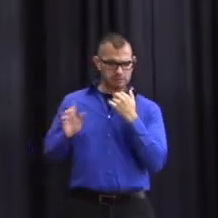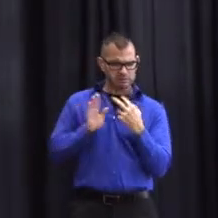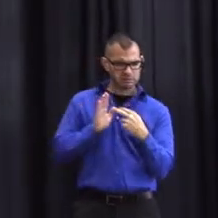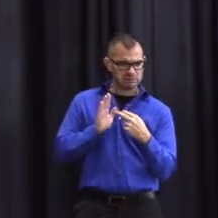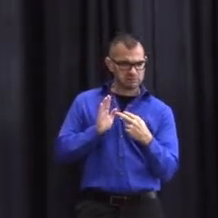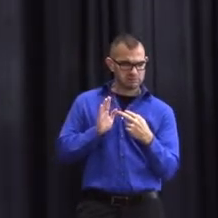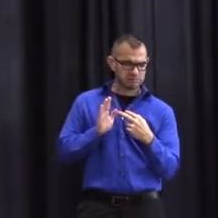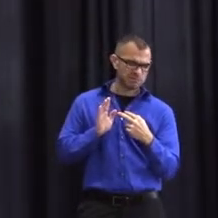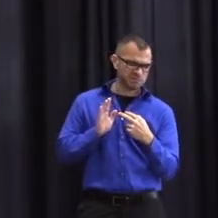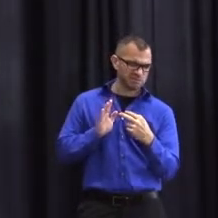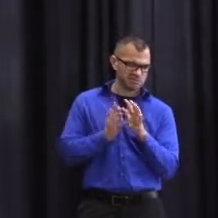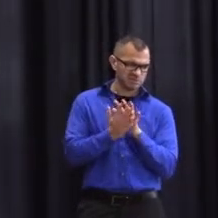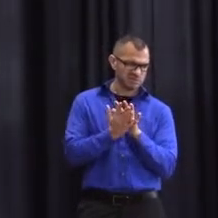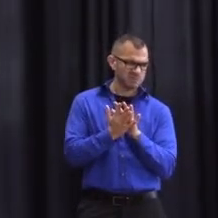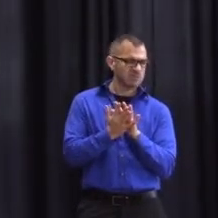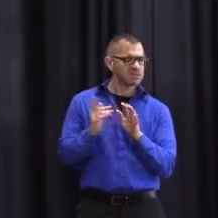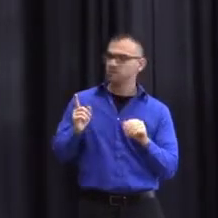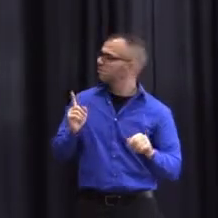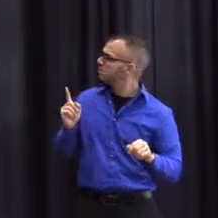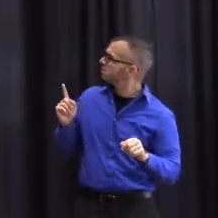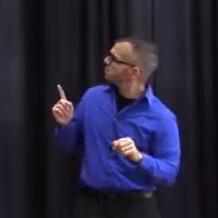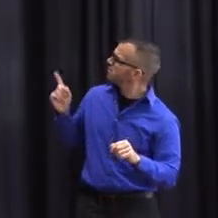Oh, this